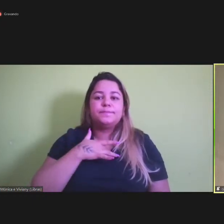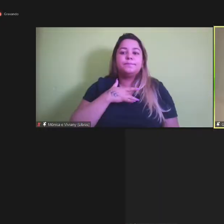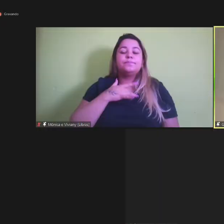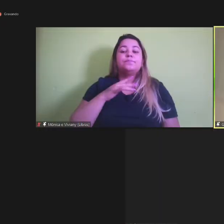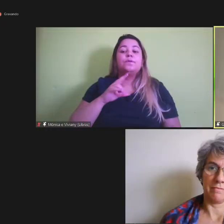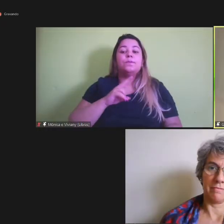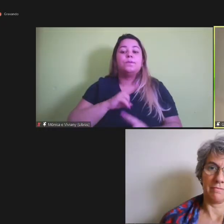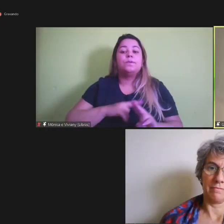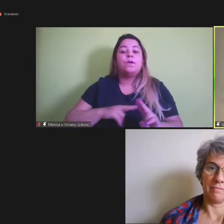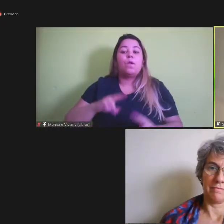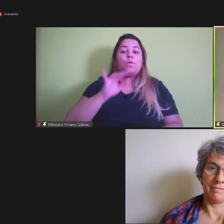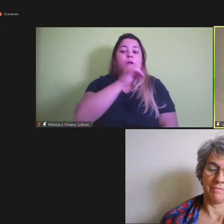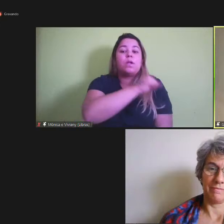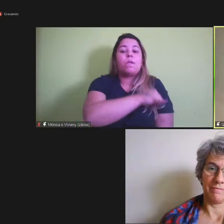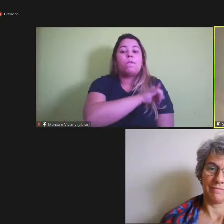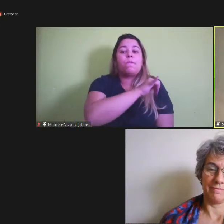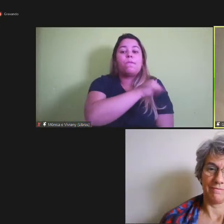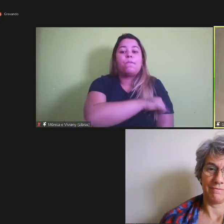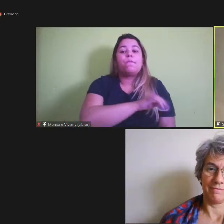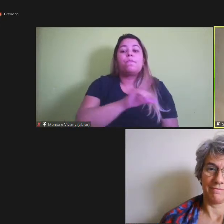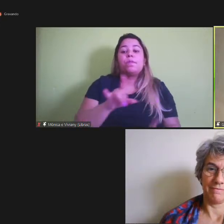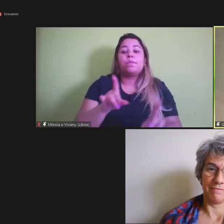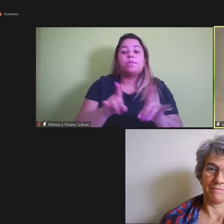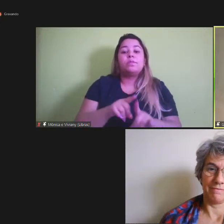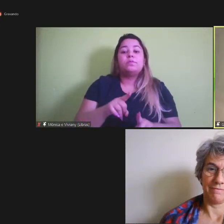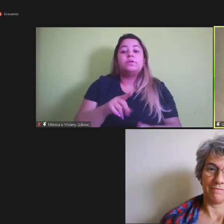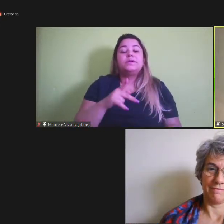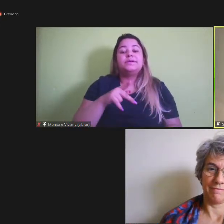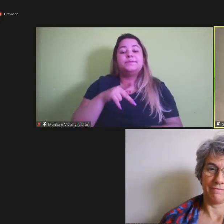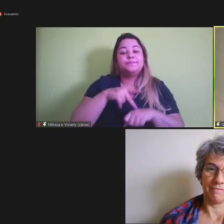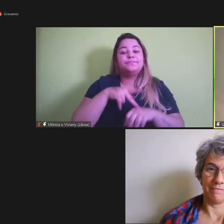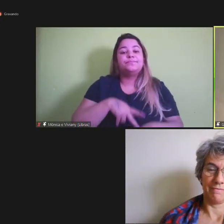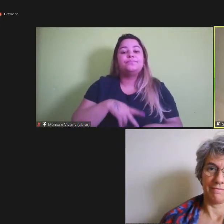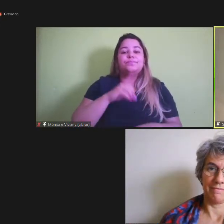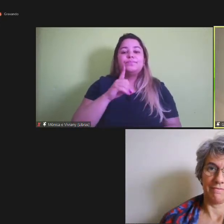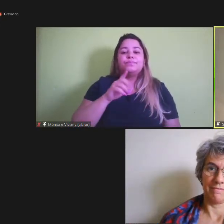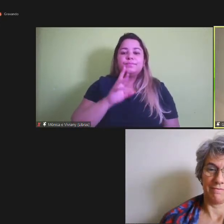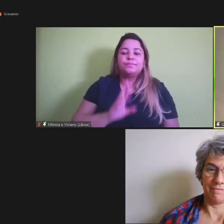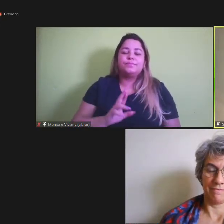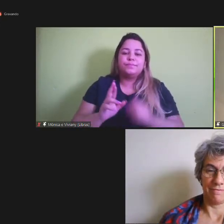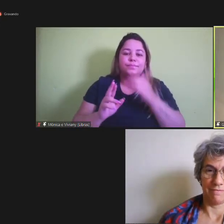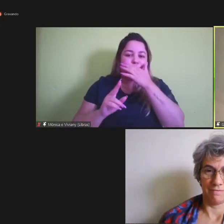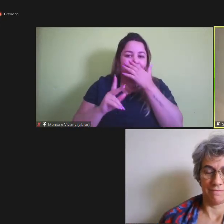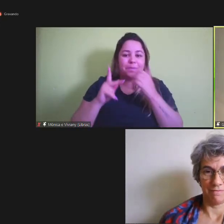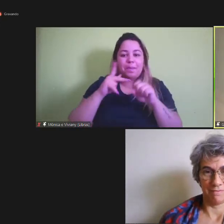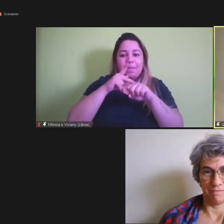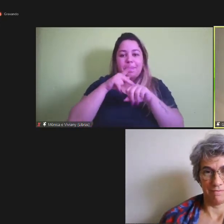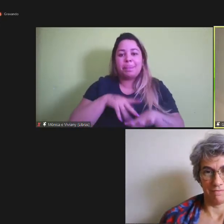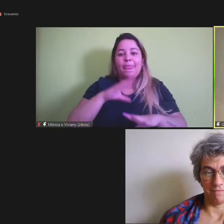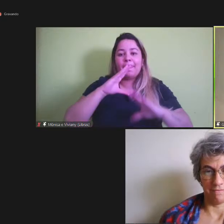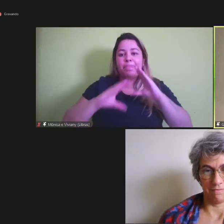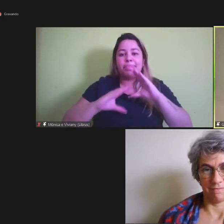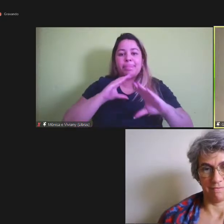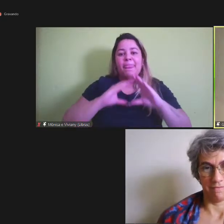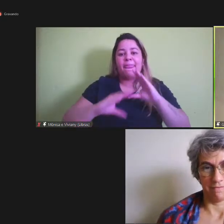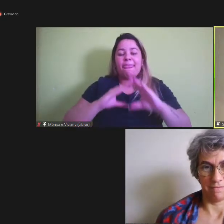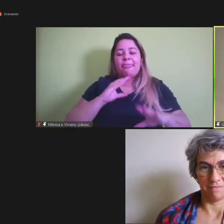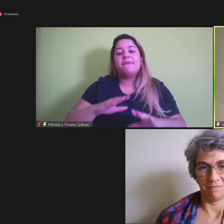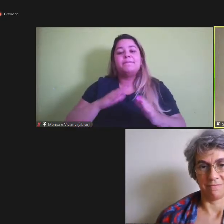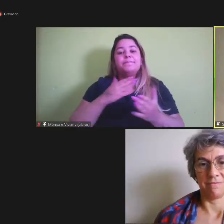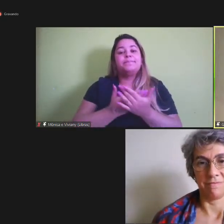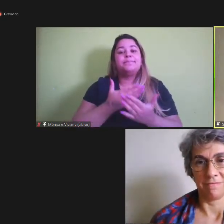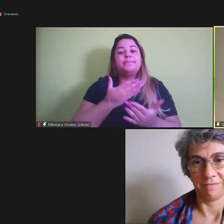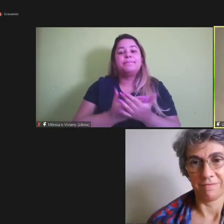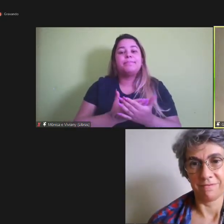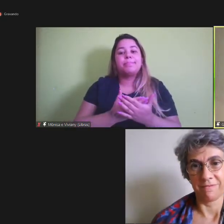health in collective healthcare by the University of Rio de Janeiro, and postdoctorate in the program of post-graduation